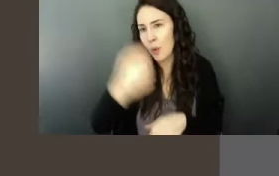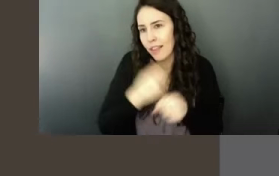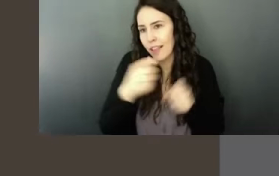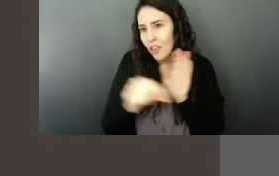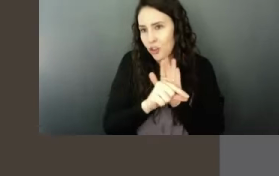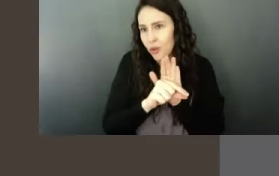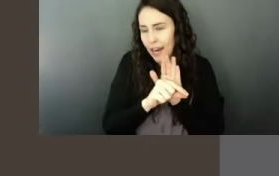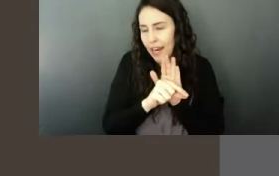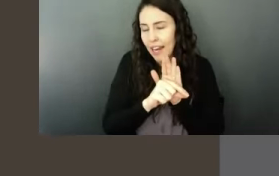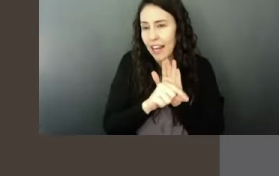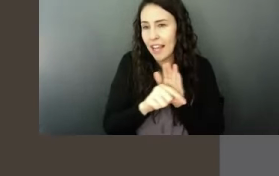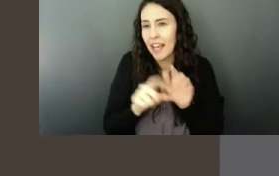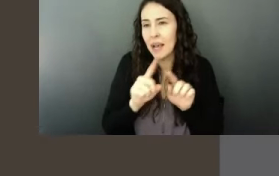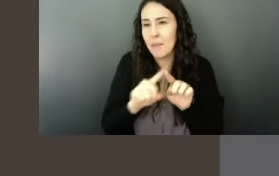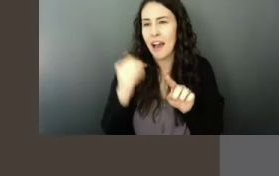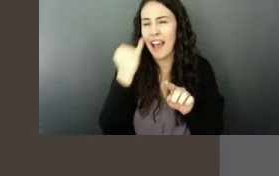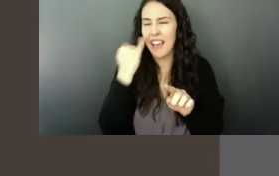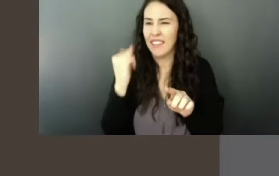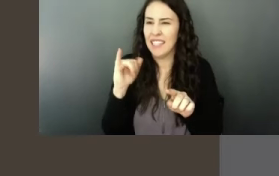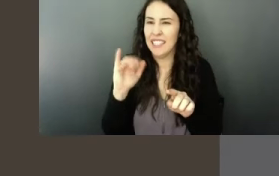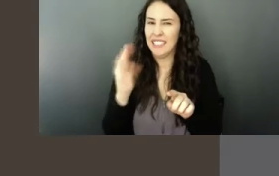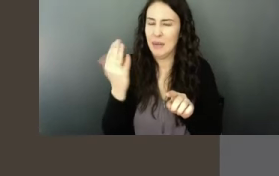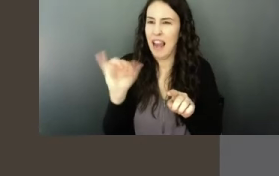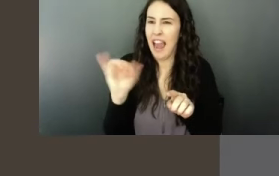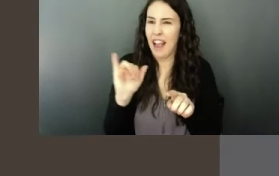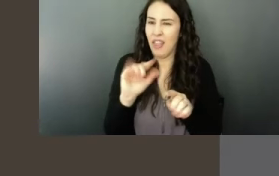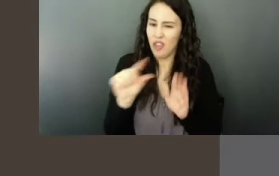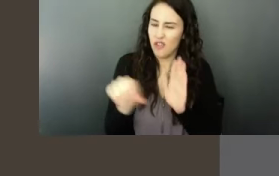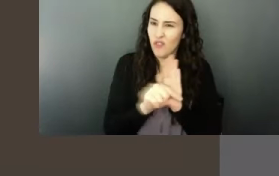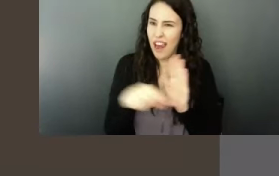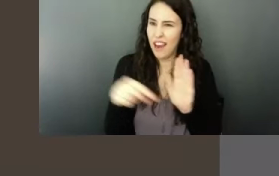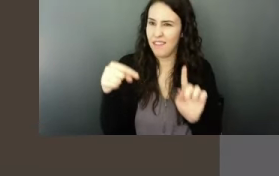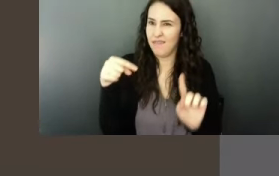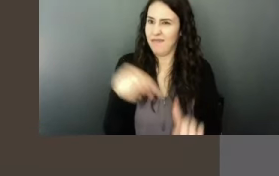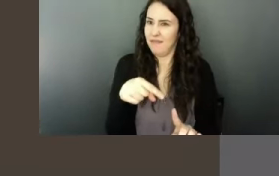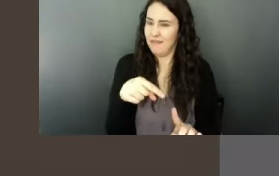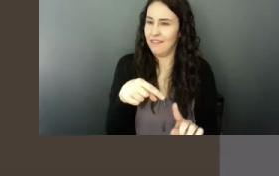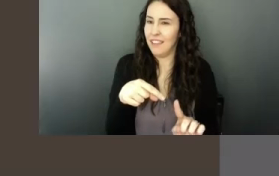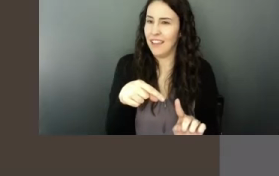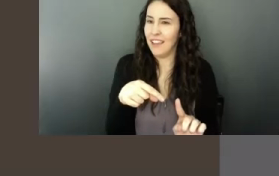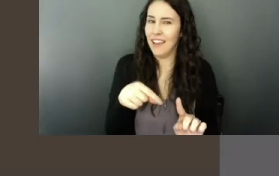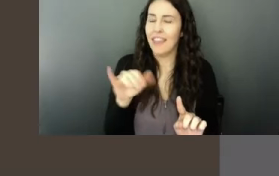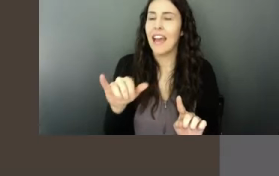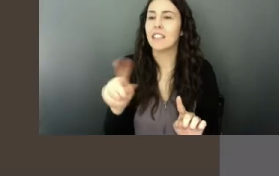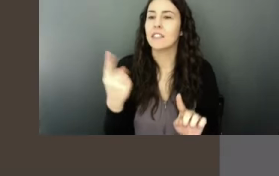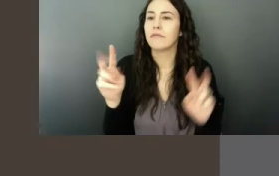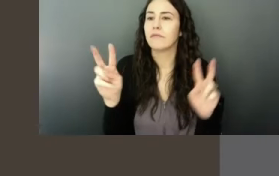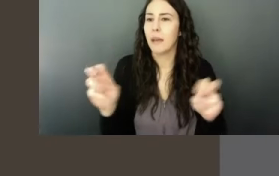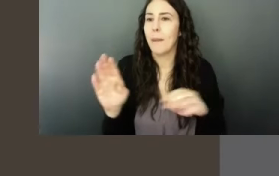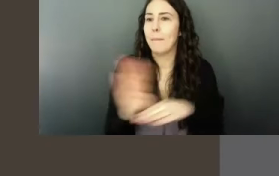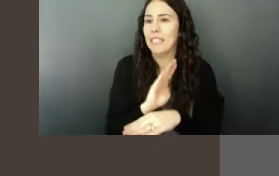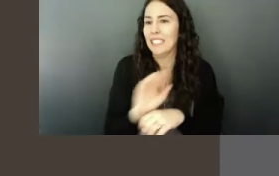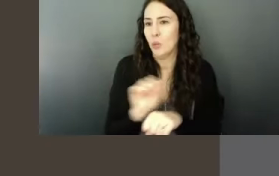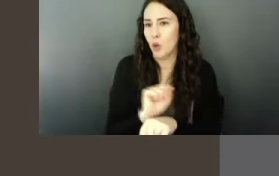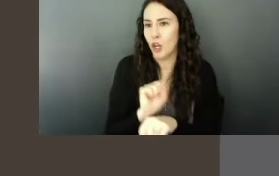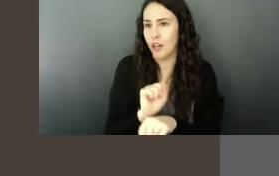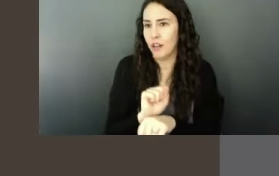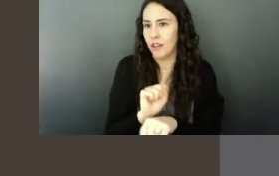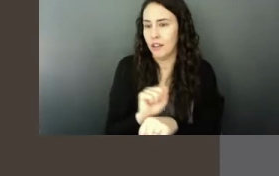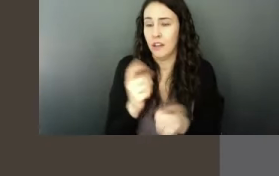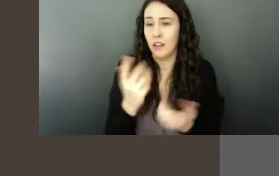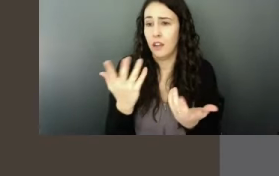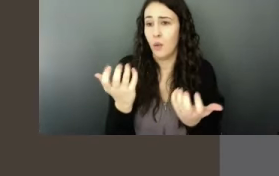doing something just for the grade, I think that's what students call busy work, right? I'm just doing this to keep busy. It's just to check a